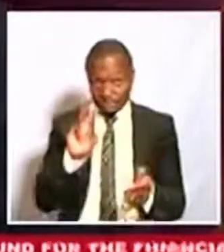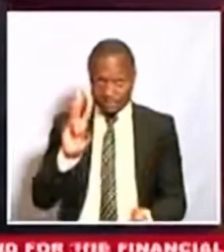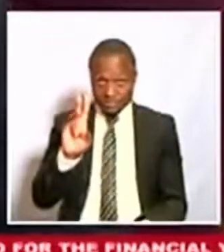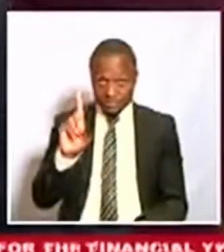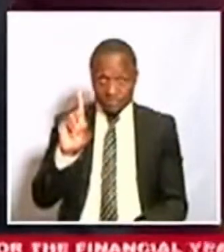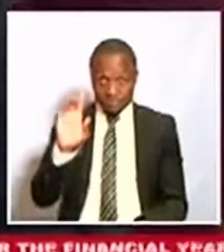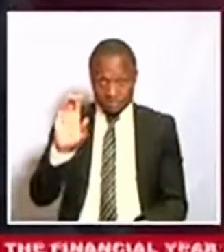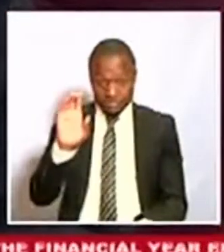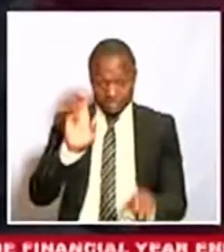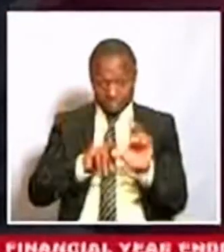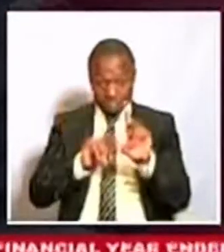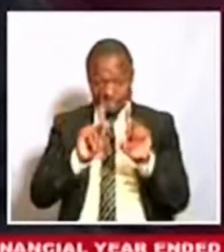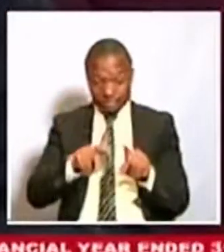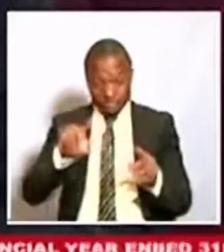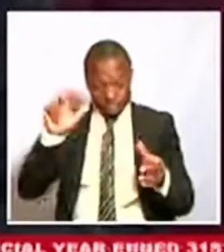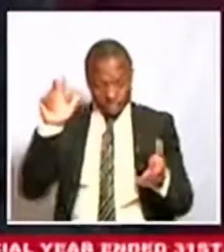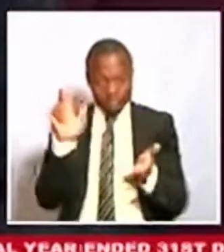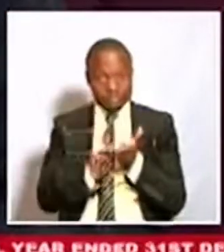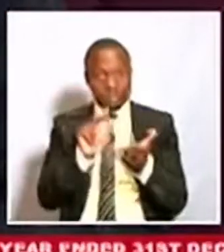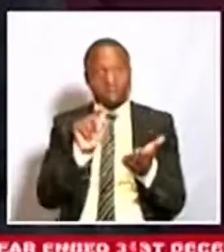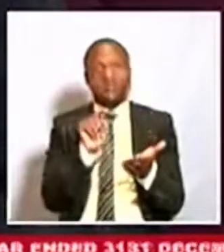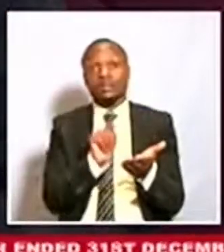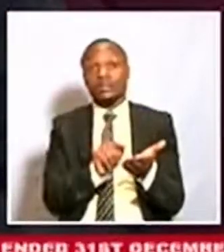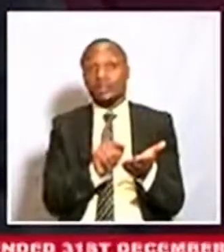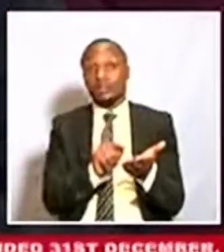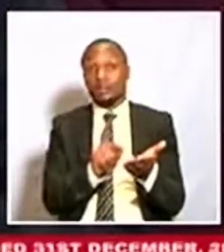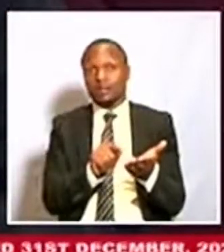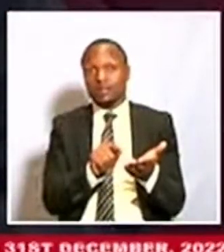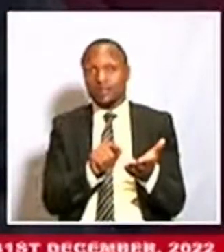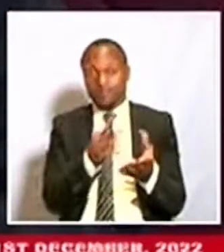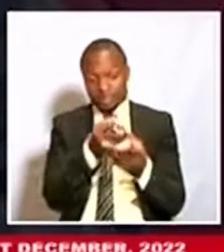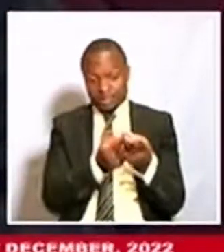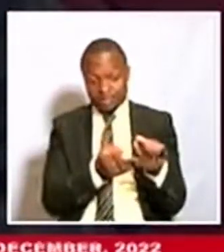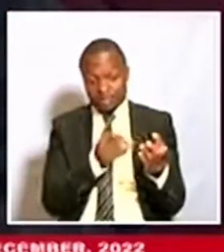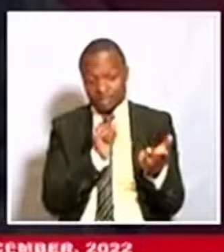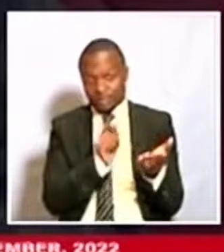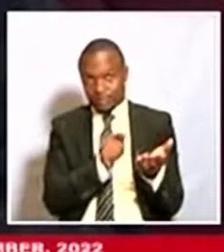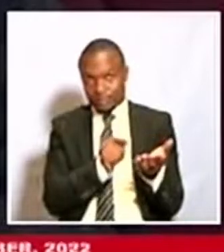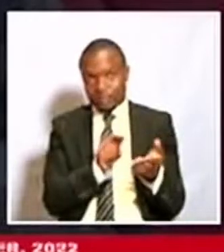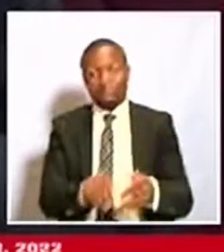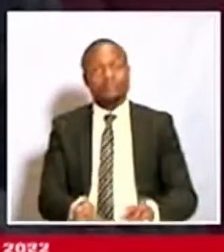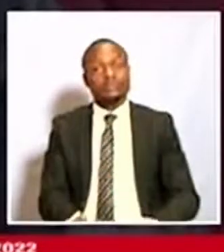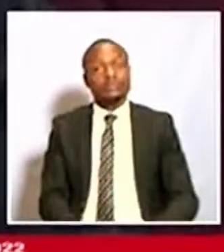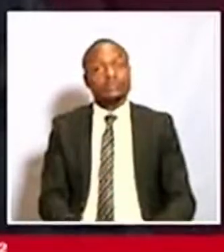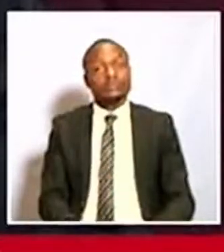WDC chairperson who signed on this particular form. So, the